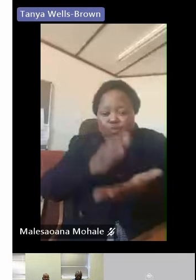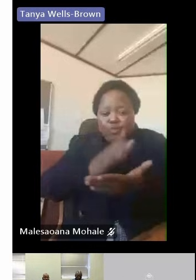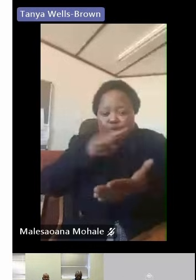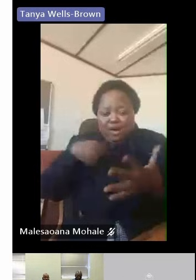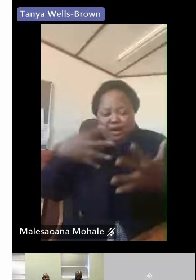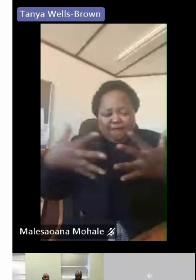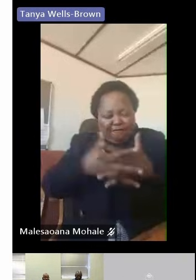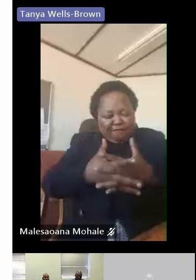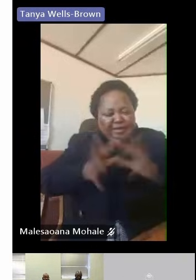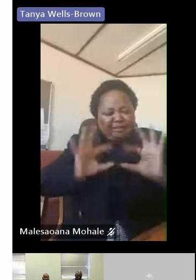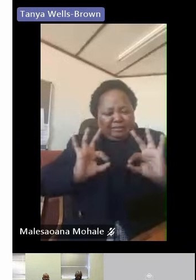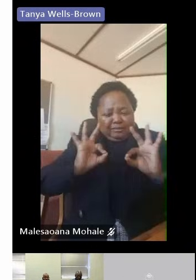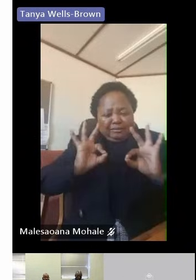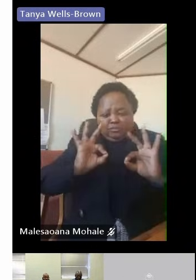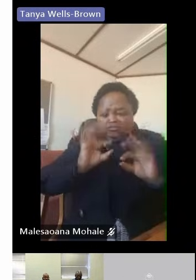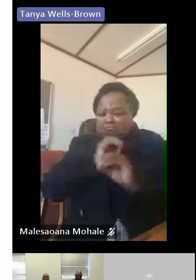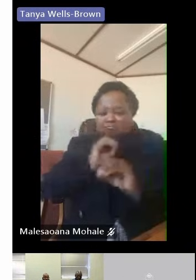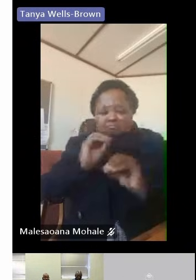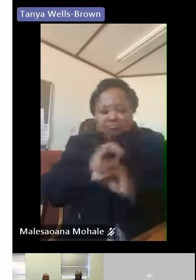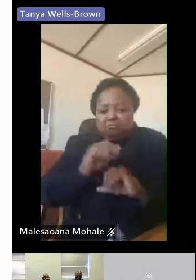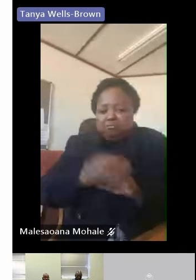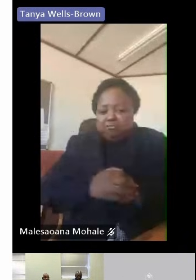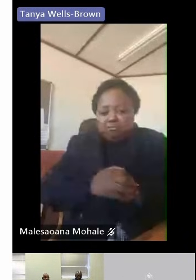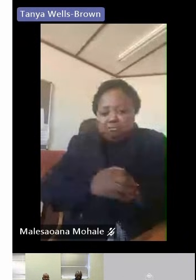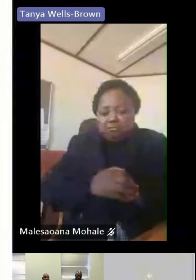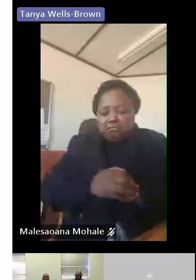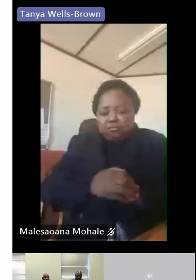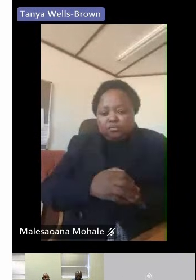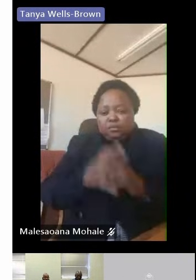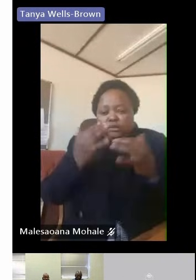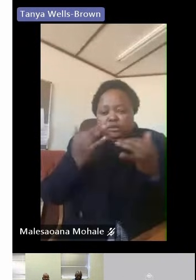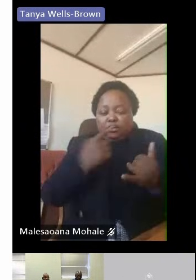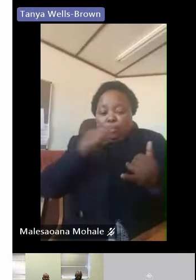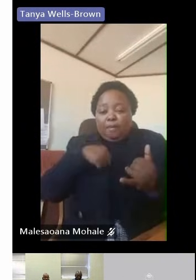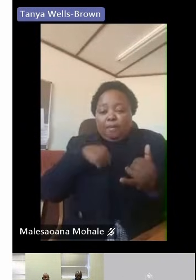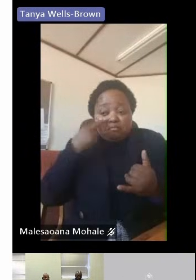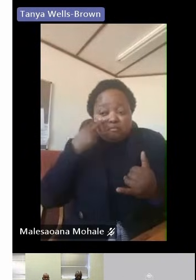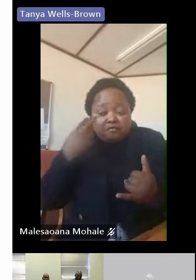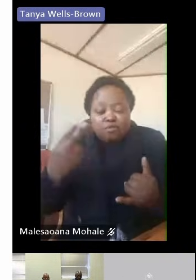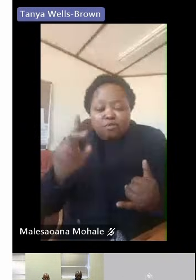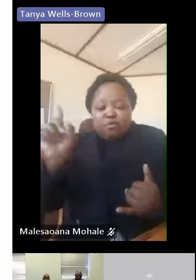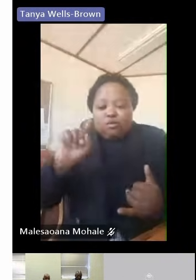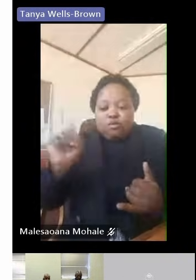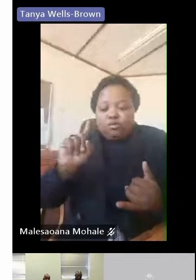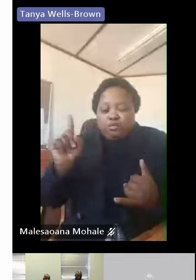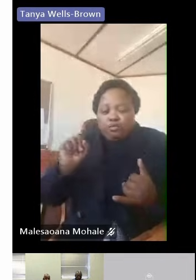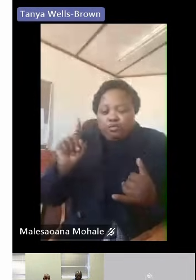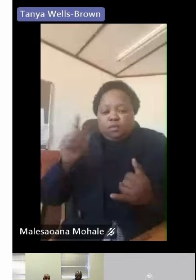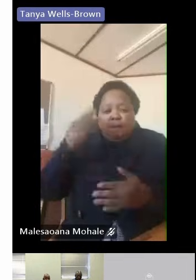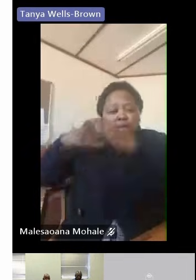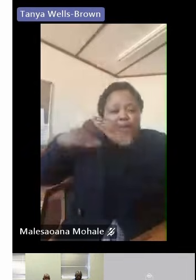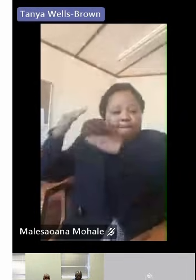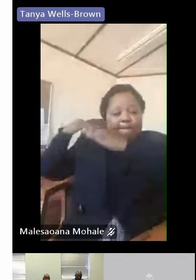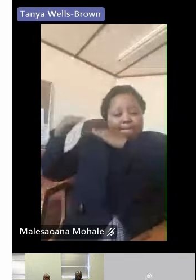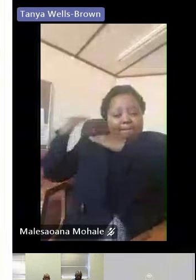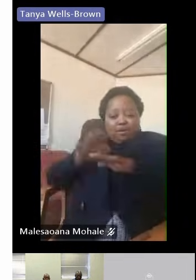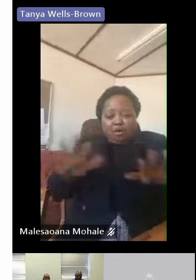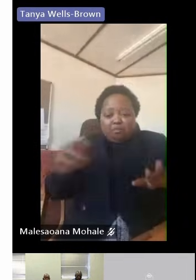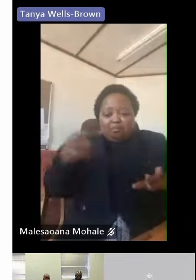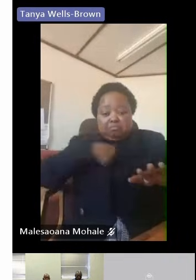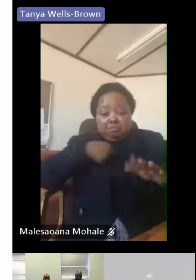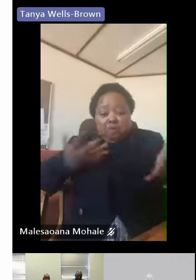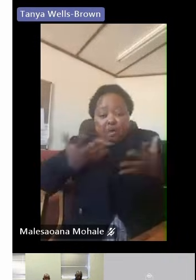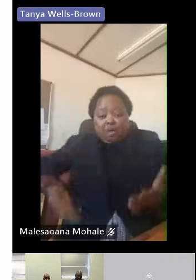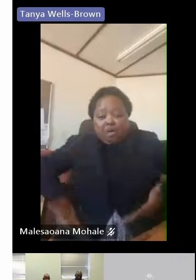I don't come at this from a legal perspective. My background is in health. But what I